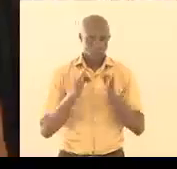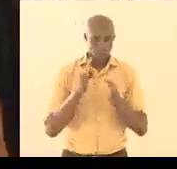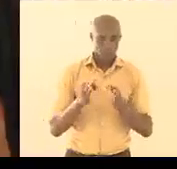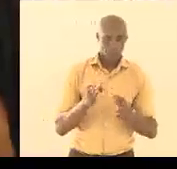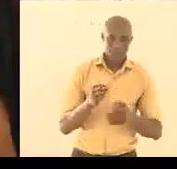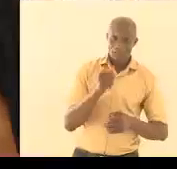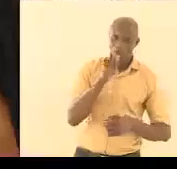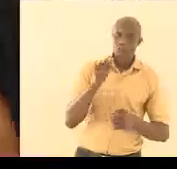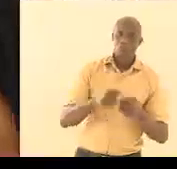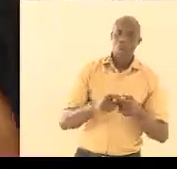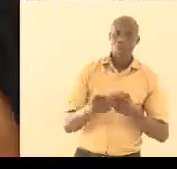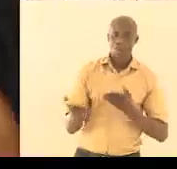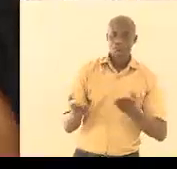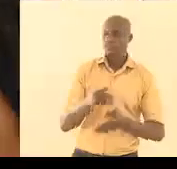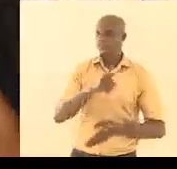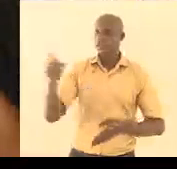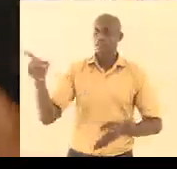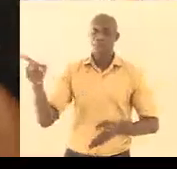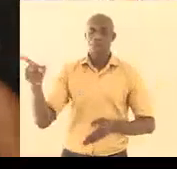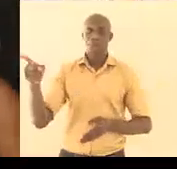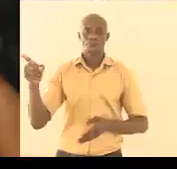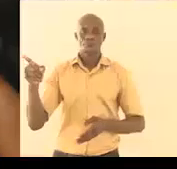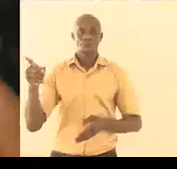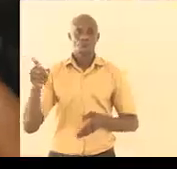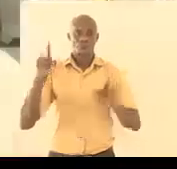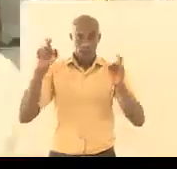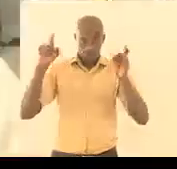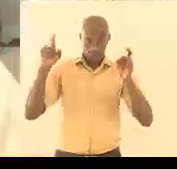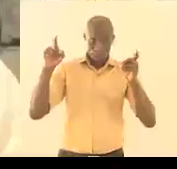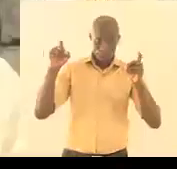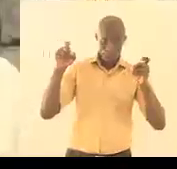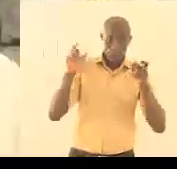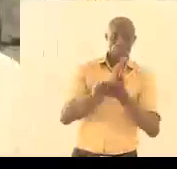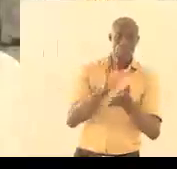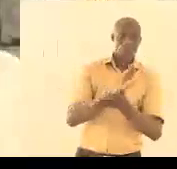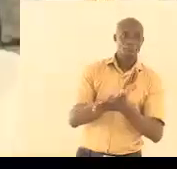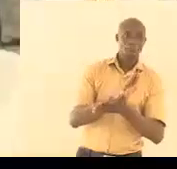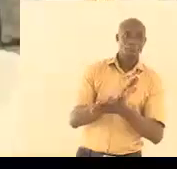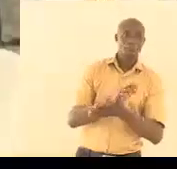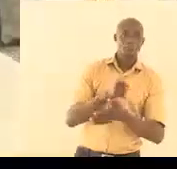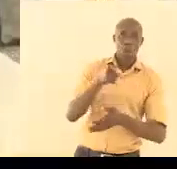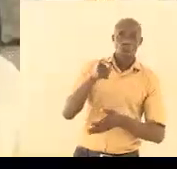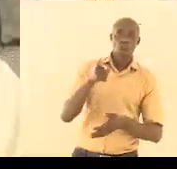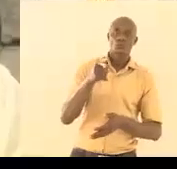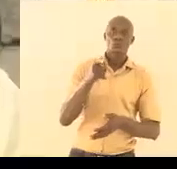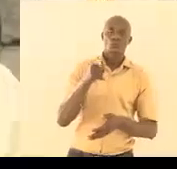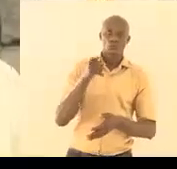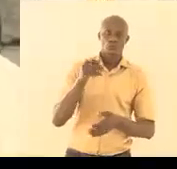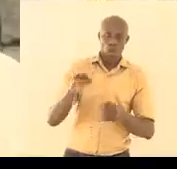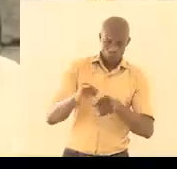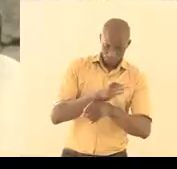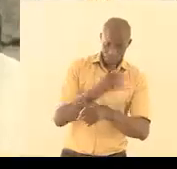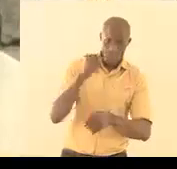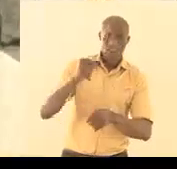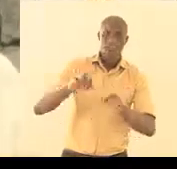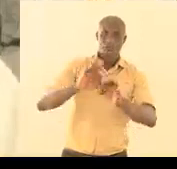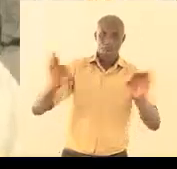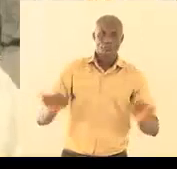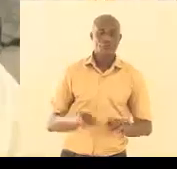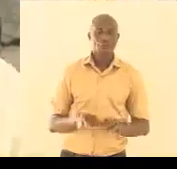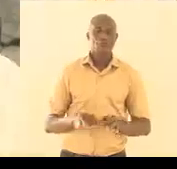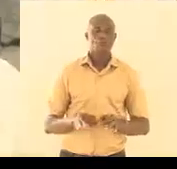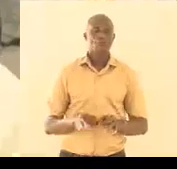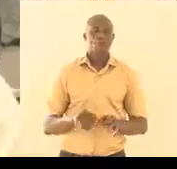If I am to serve you guys, assessment, and it is not me who will do it, you are the one that will fill the form. You will